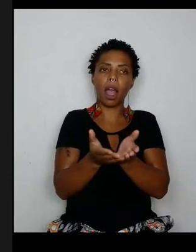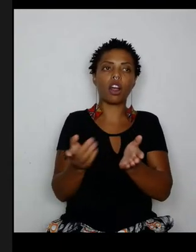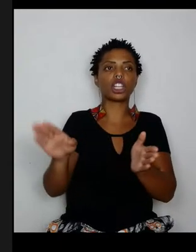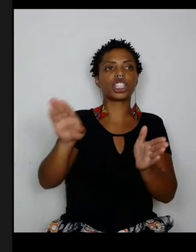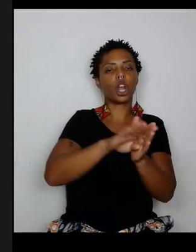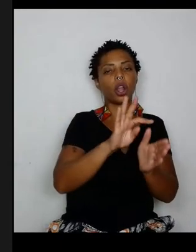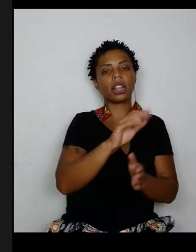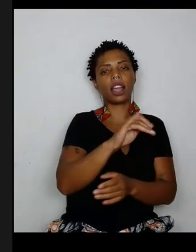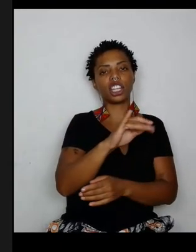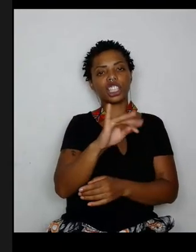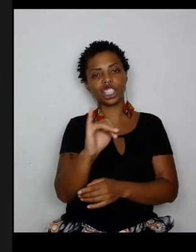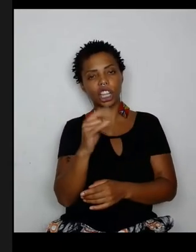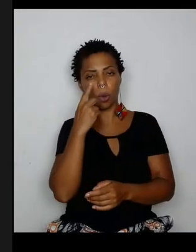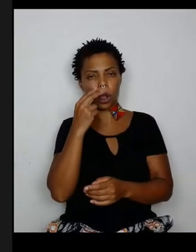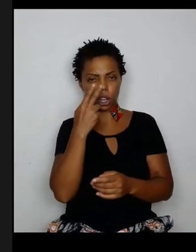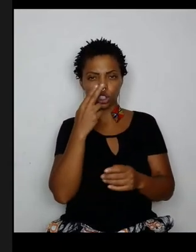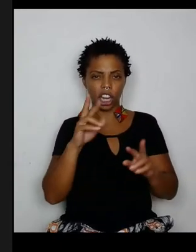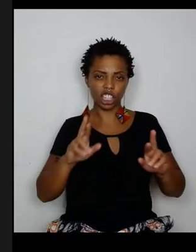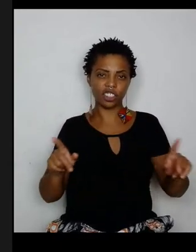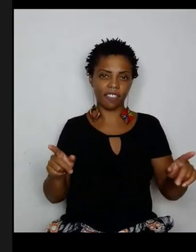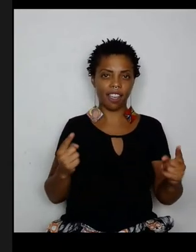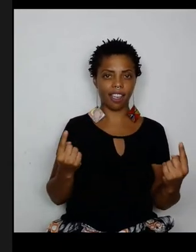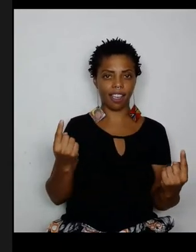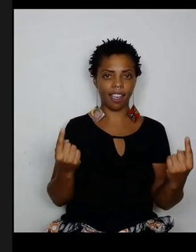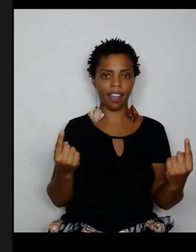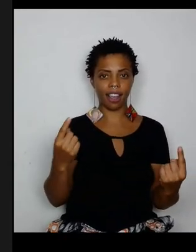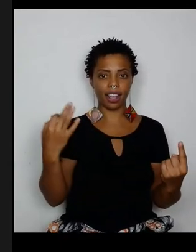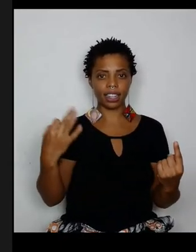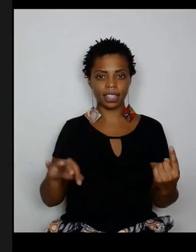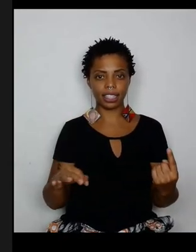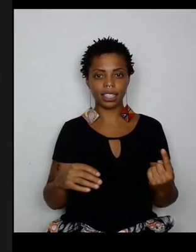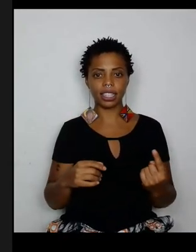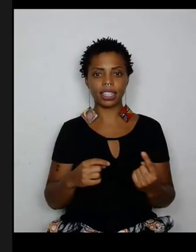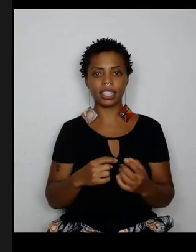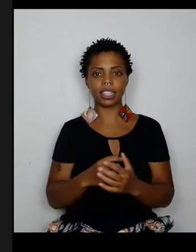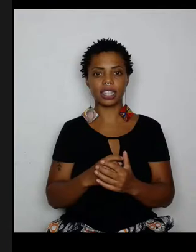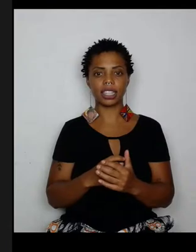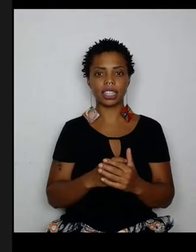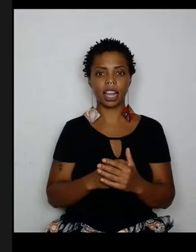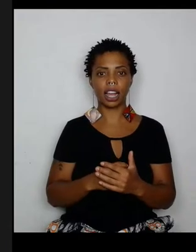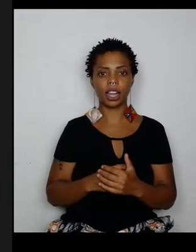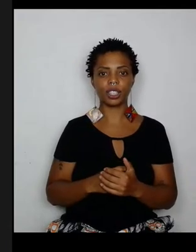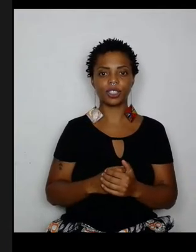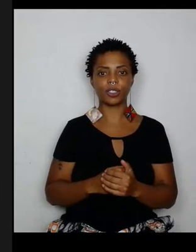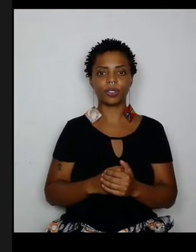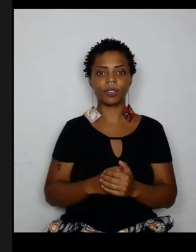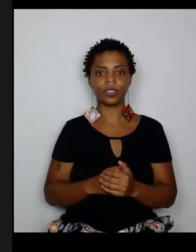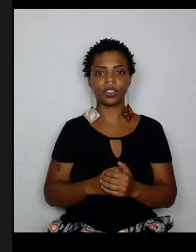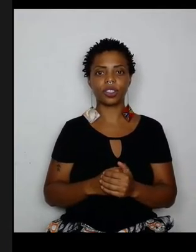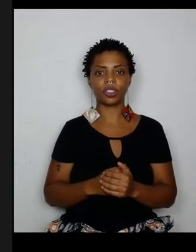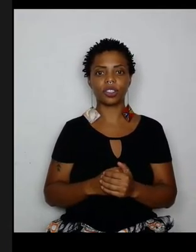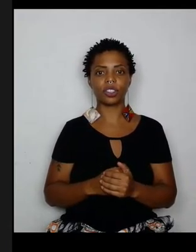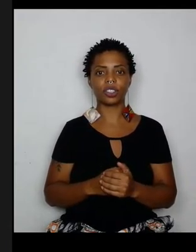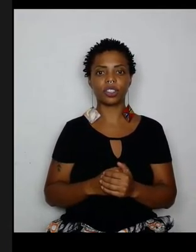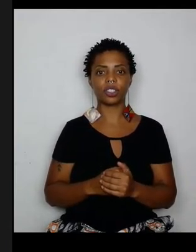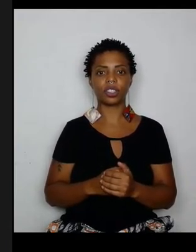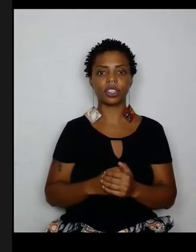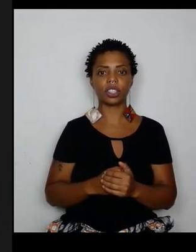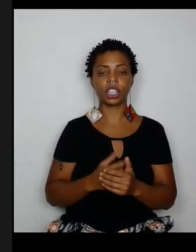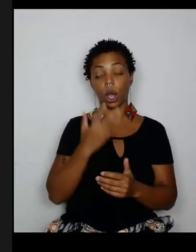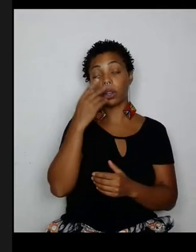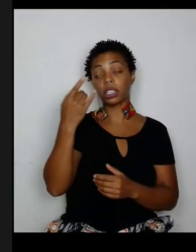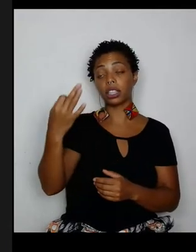i wondered if you might unpack that a little bit more you're right but i'm loathe to go down the biographical